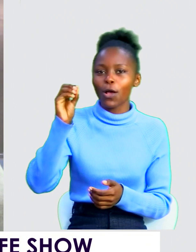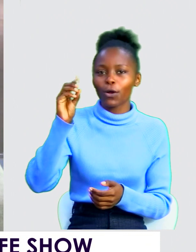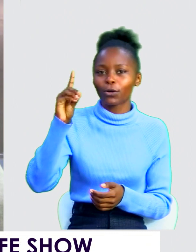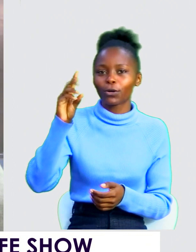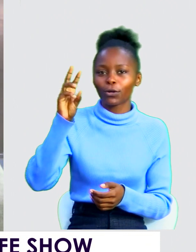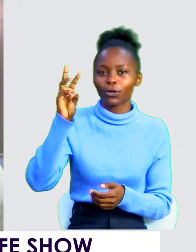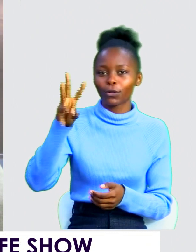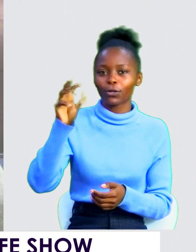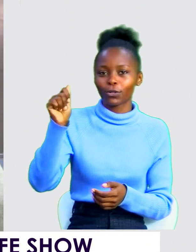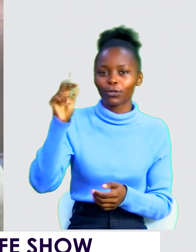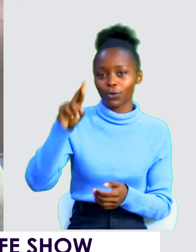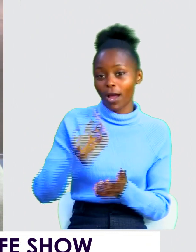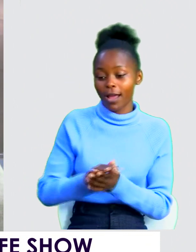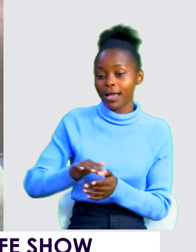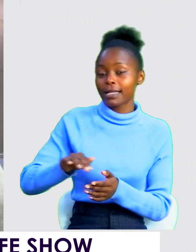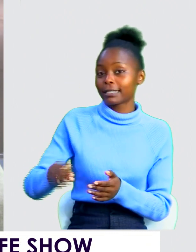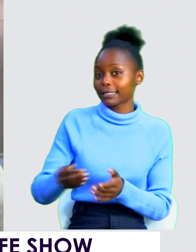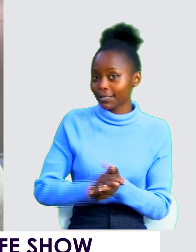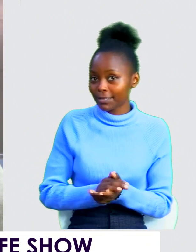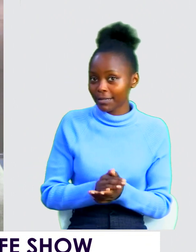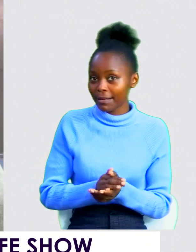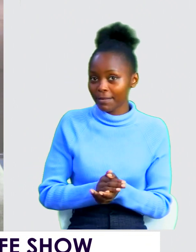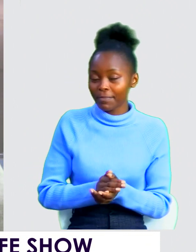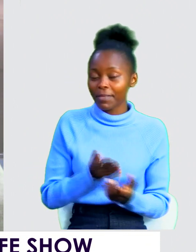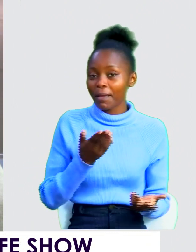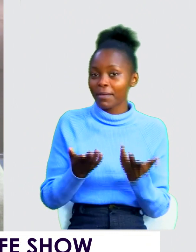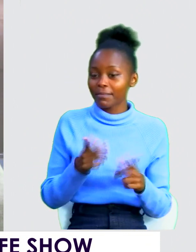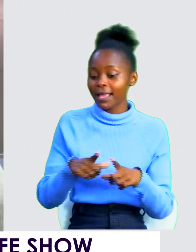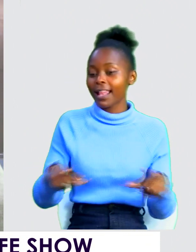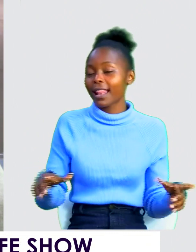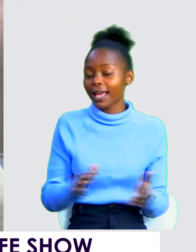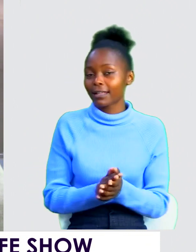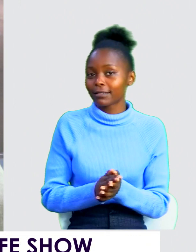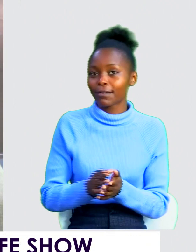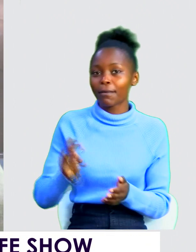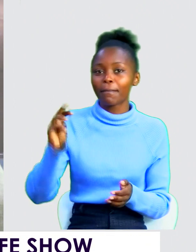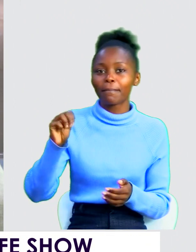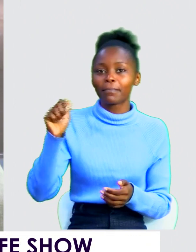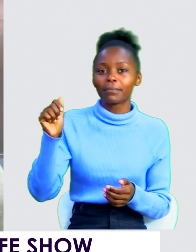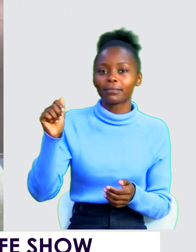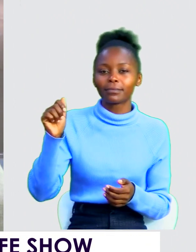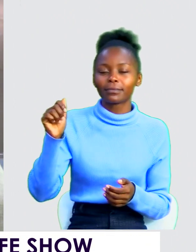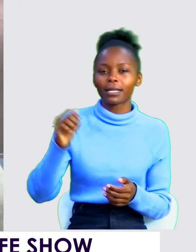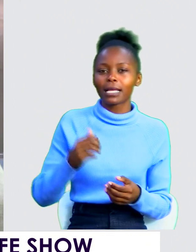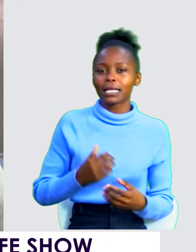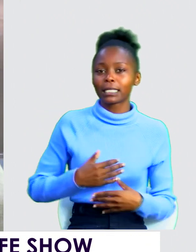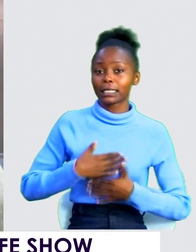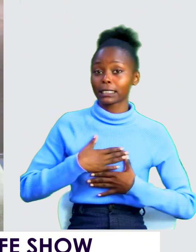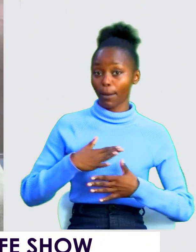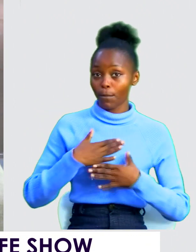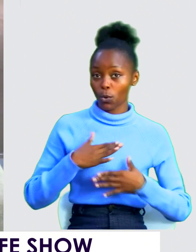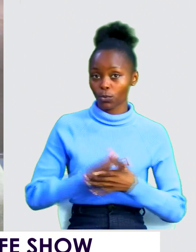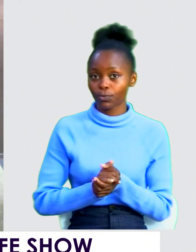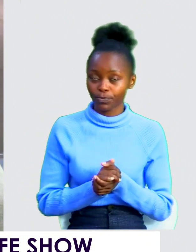You may be watching this from the land of Maralal, the sweet town of the Samburus in Maralal.